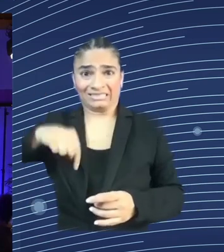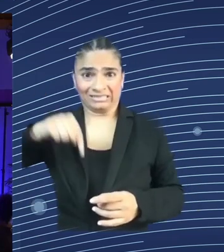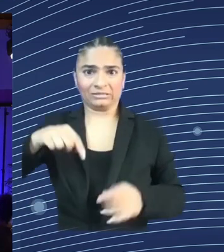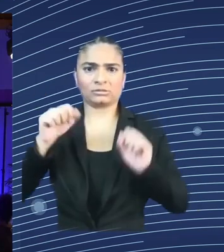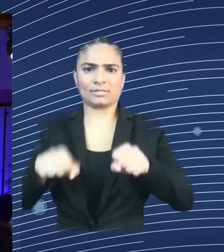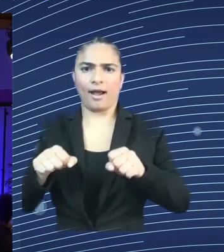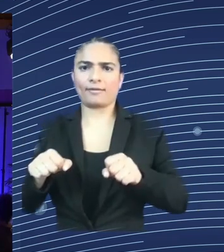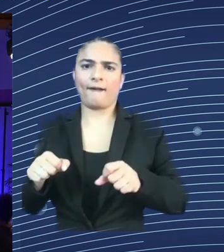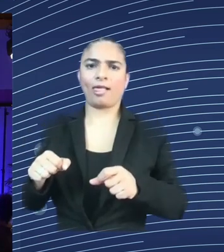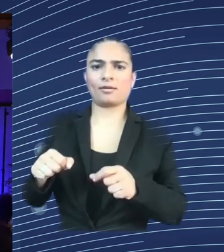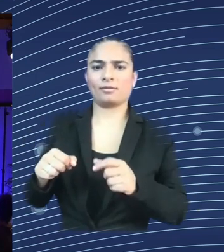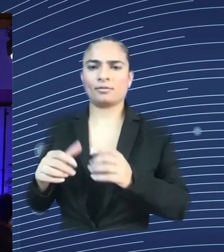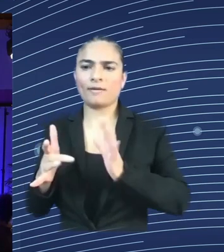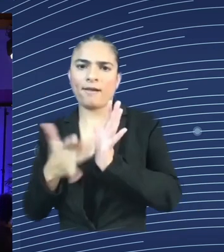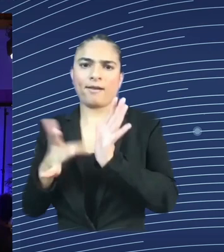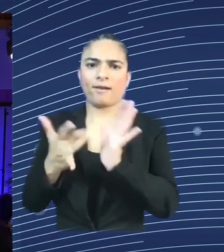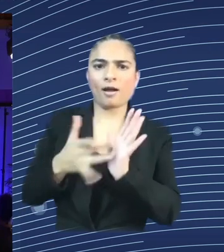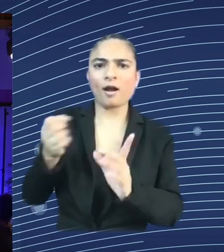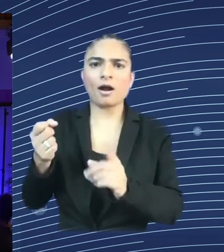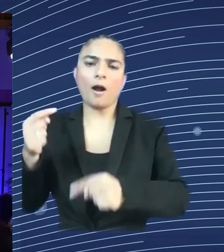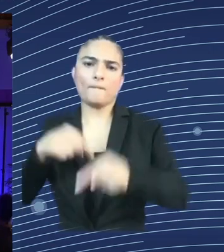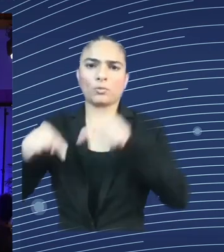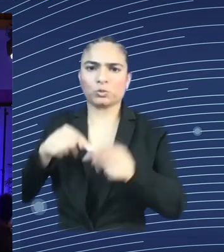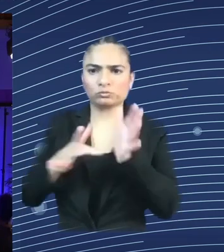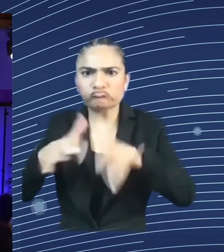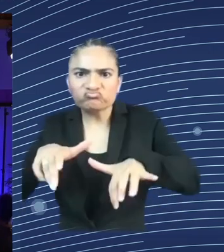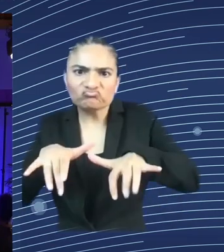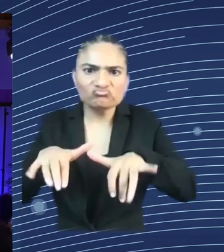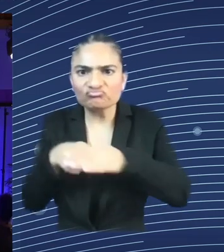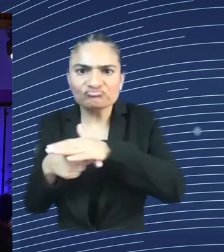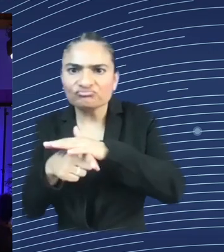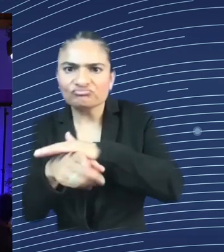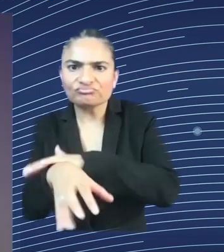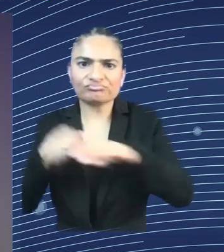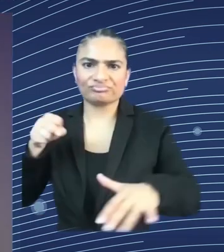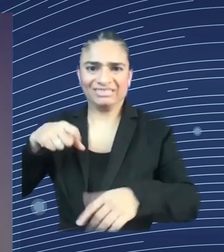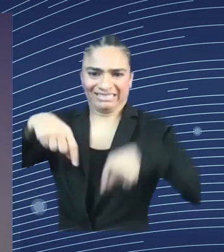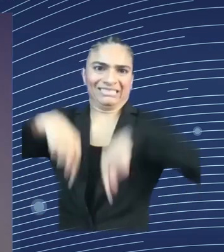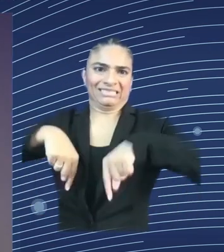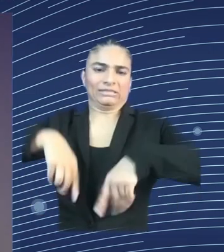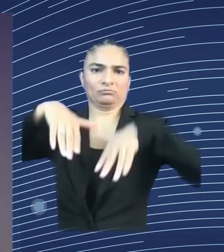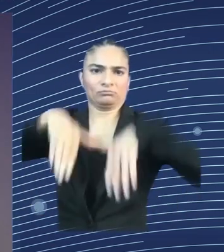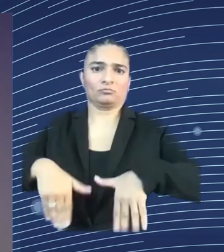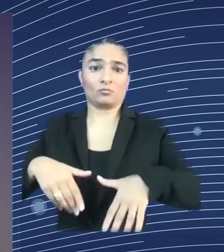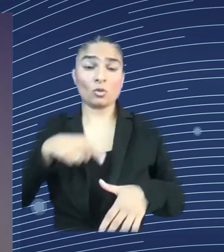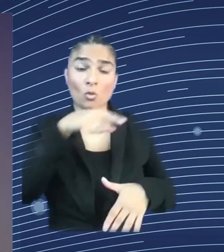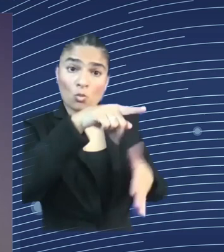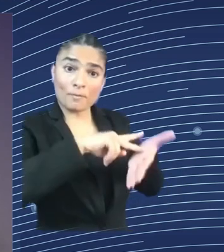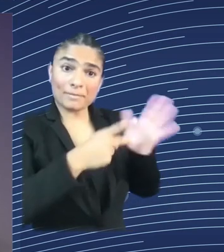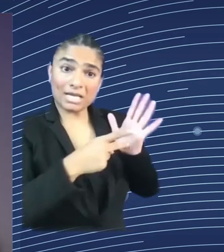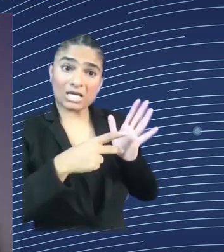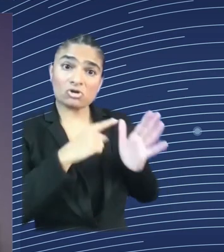the risks if different databases are connected and the risk of privacy violation? Corruption will